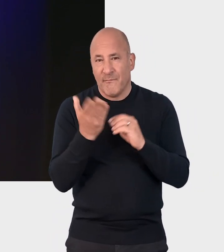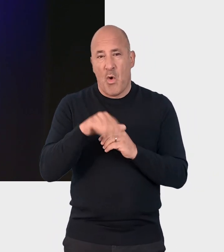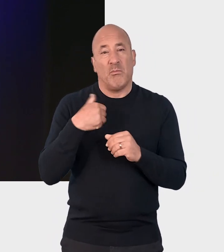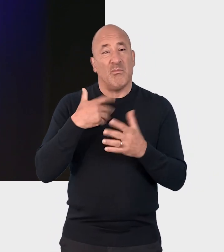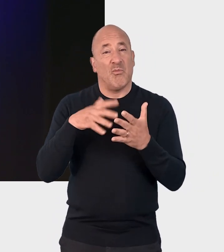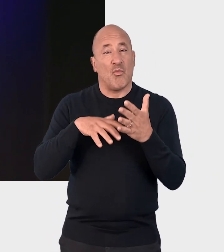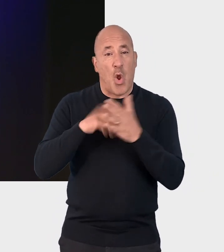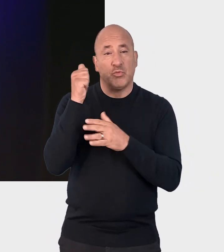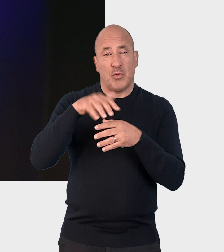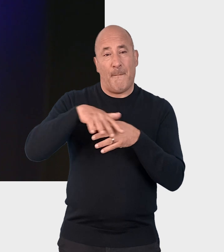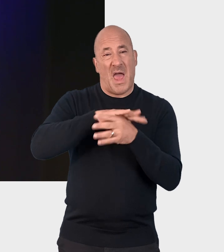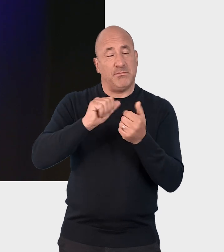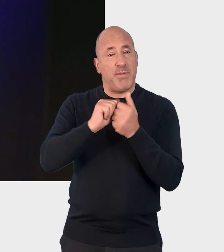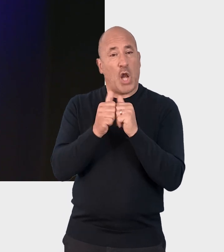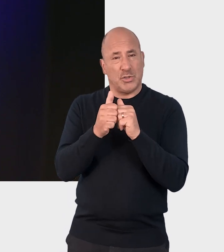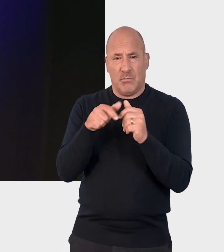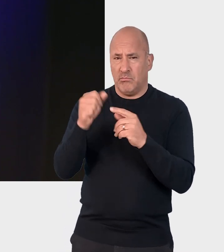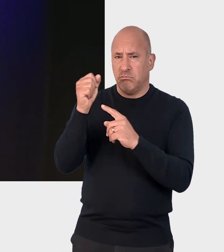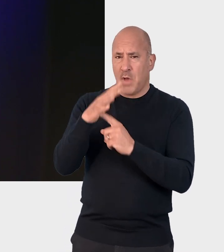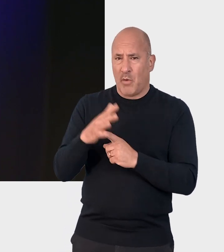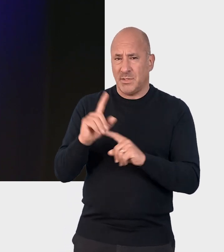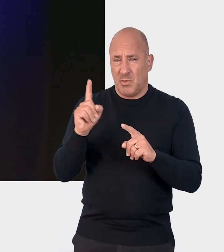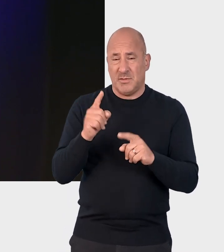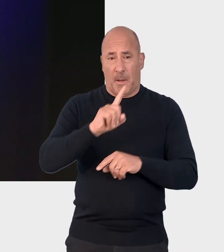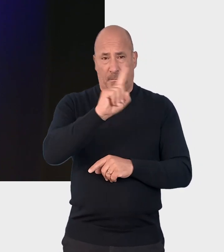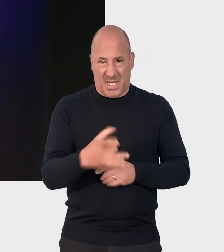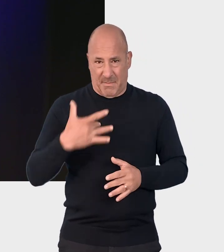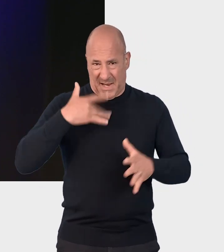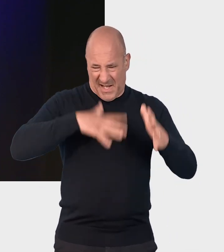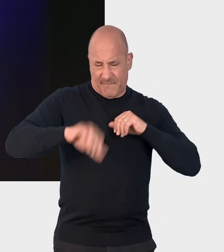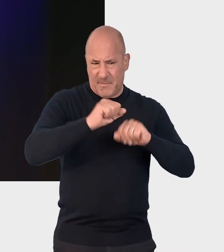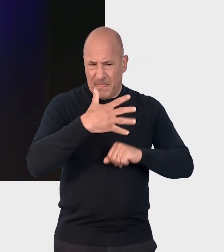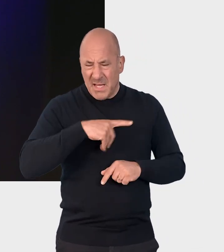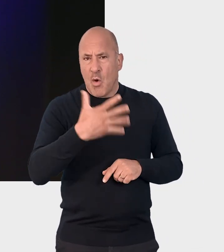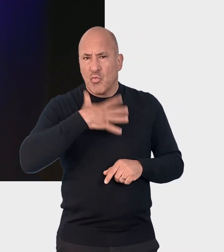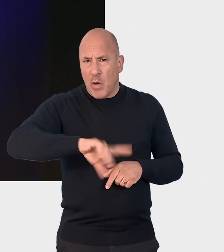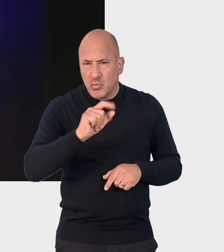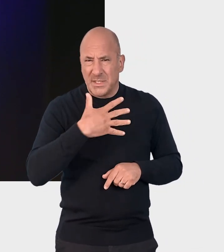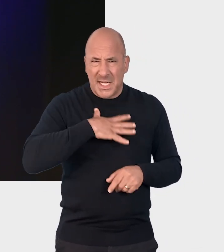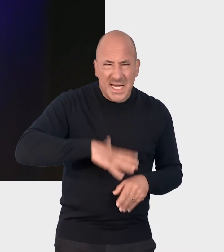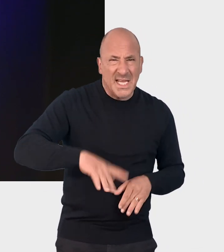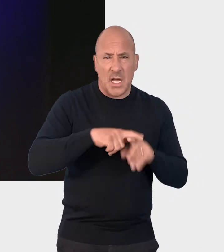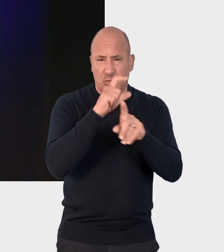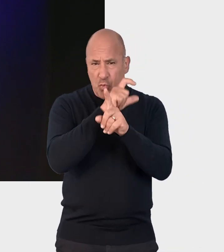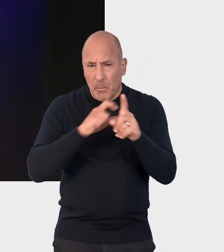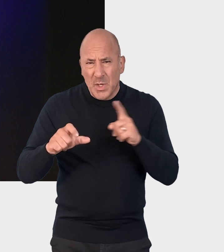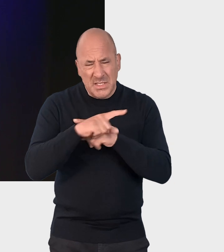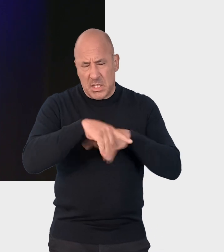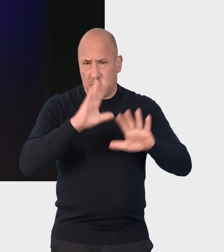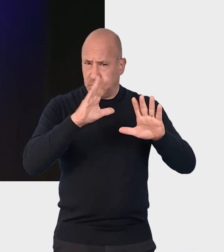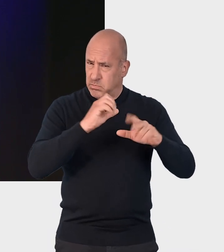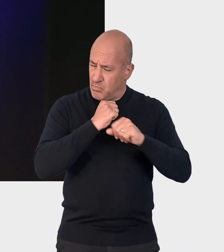through our culture and place partnership, prioritises the needs and the aspirations of residents